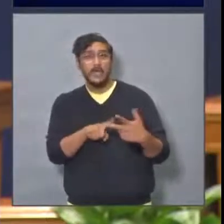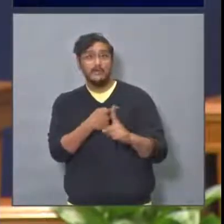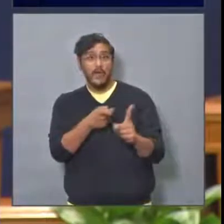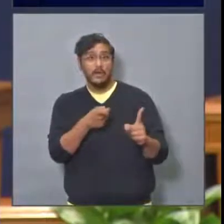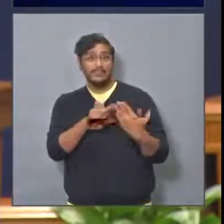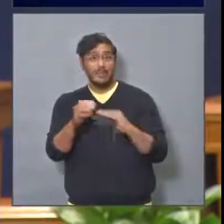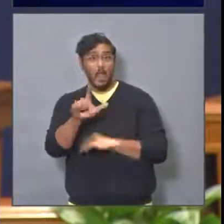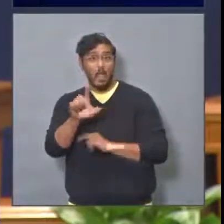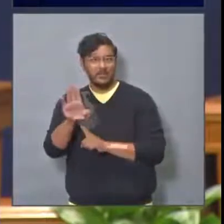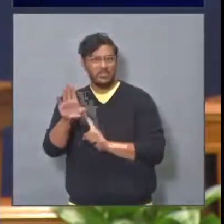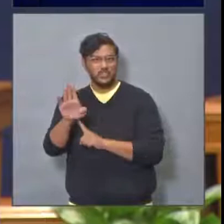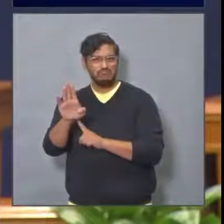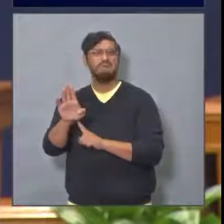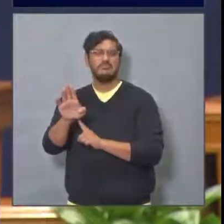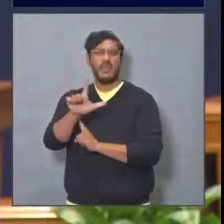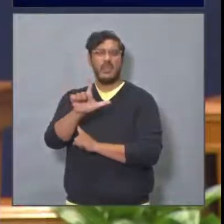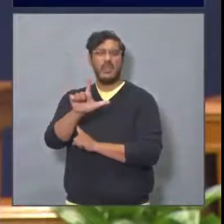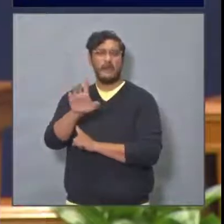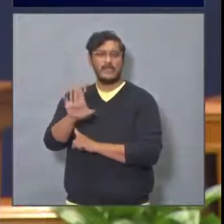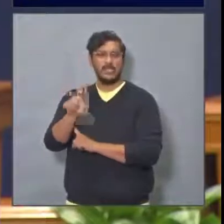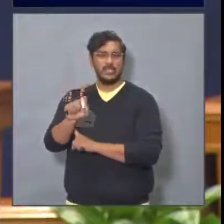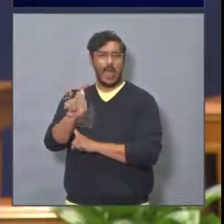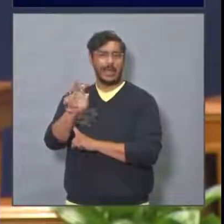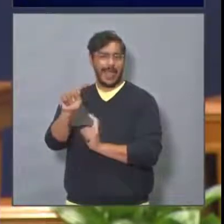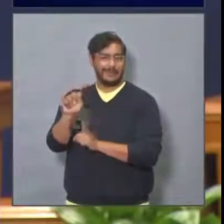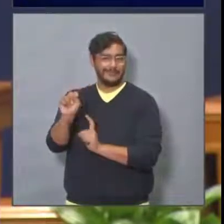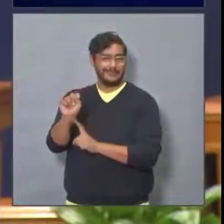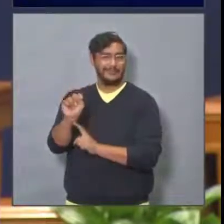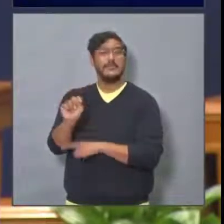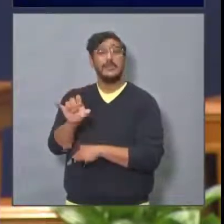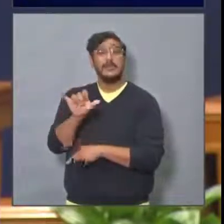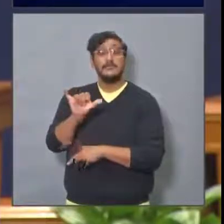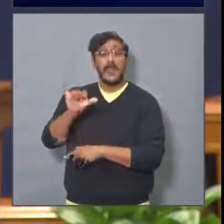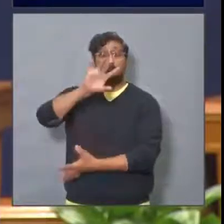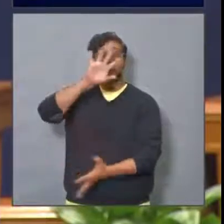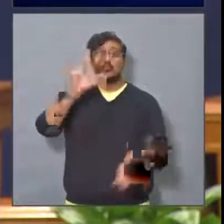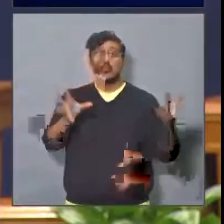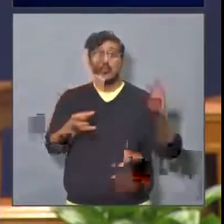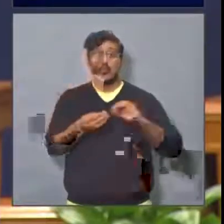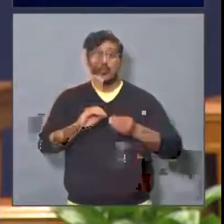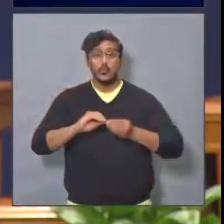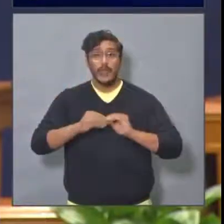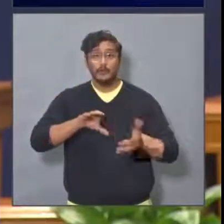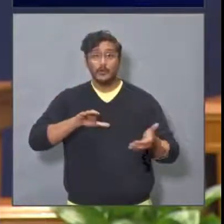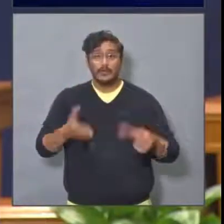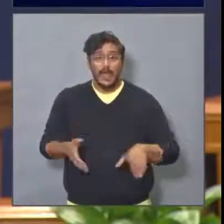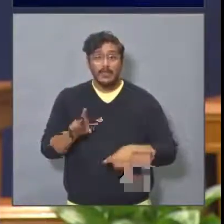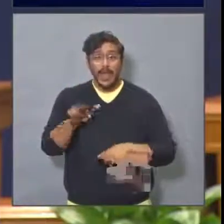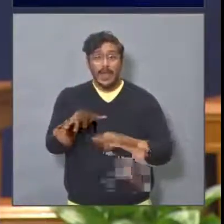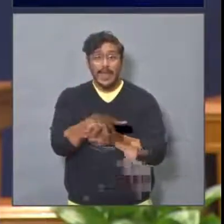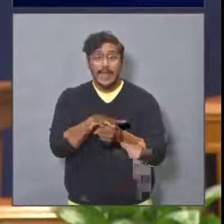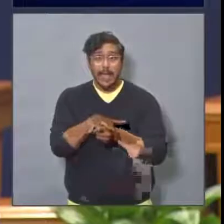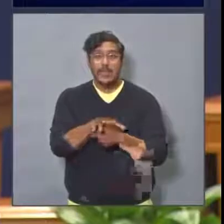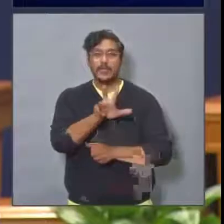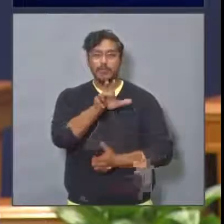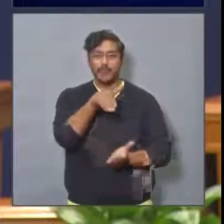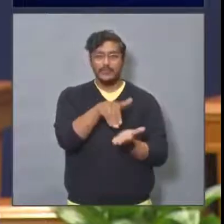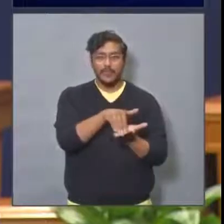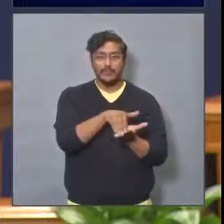are available at longbeach.net. This does bring the total number of deaths in LA County to